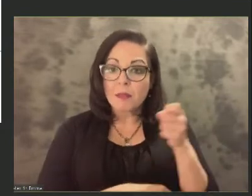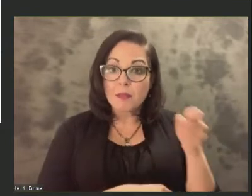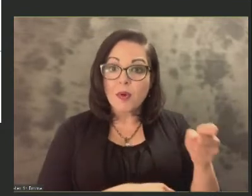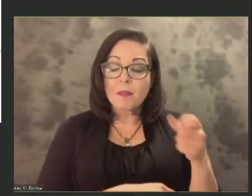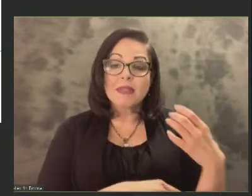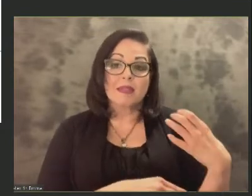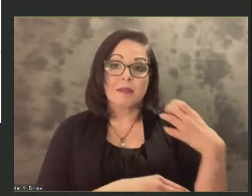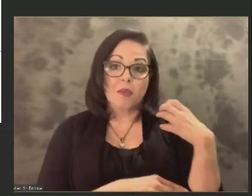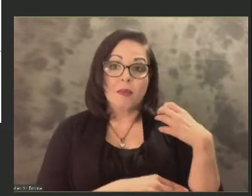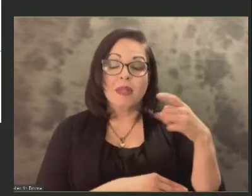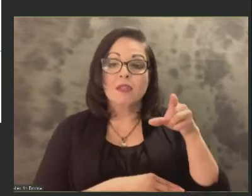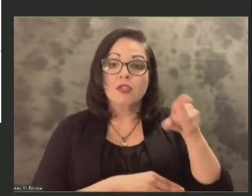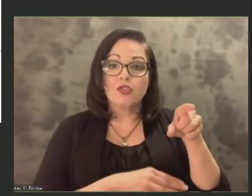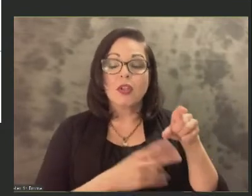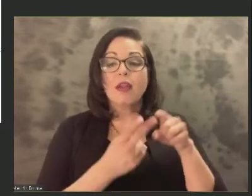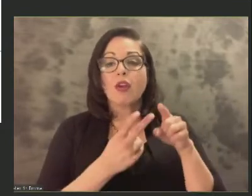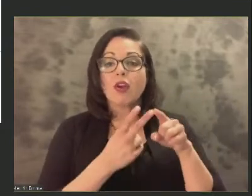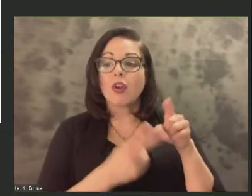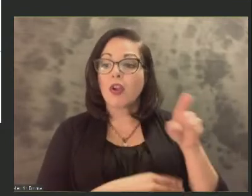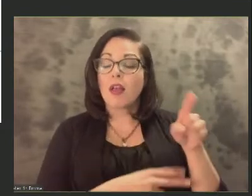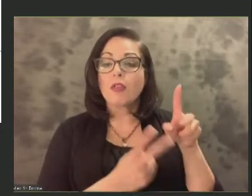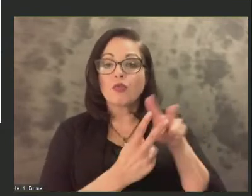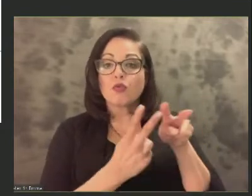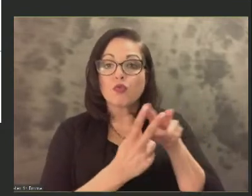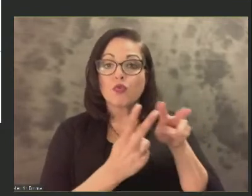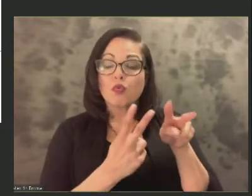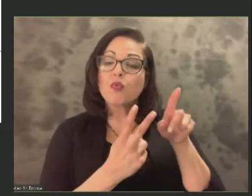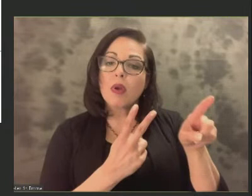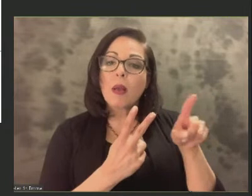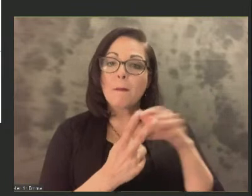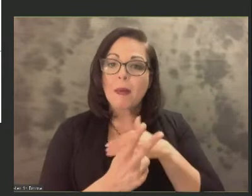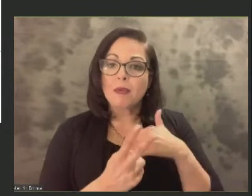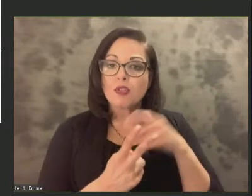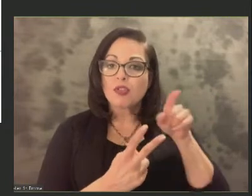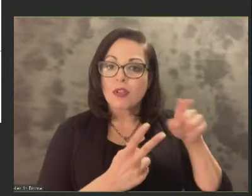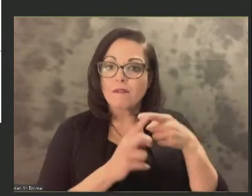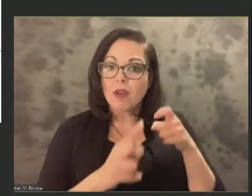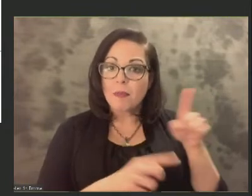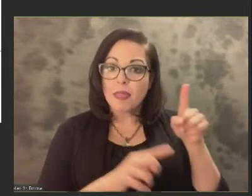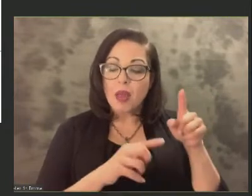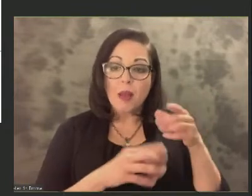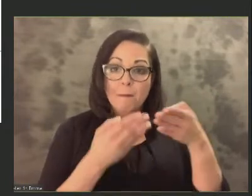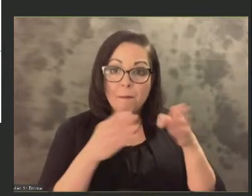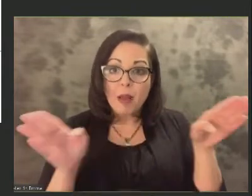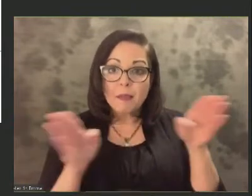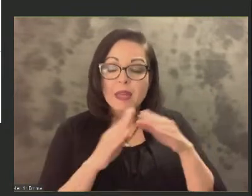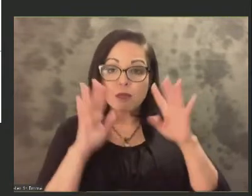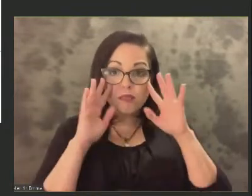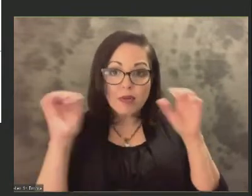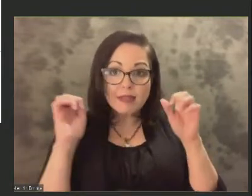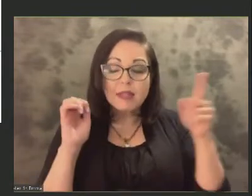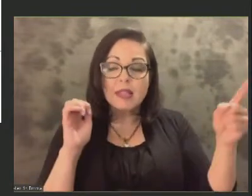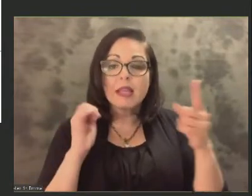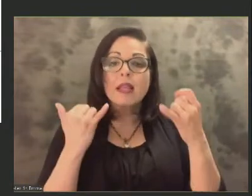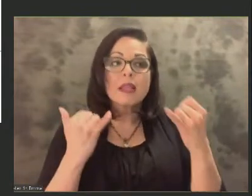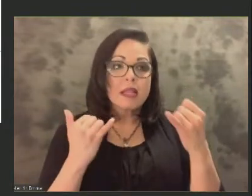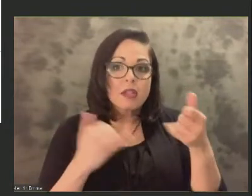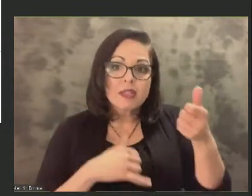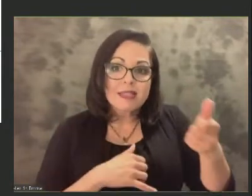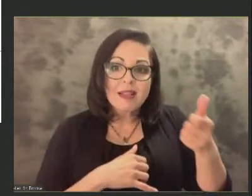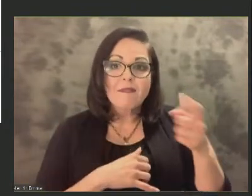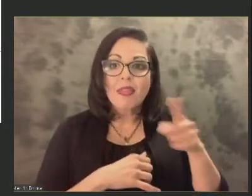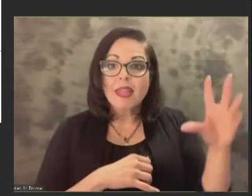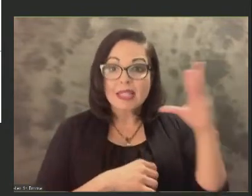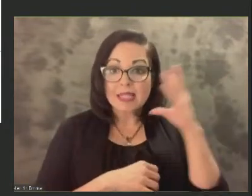Chair and 12 members from the public that the president appointed based on their lived experiences as well as